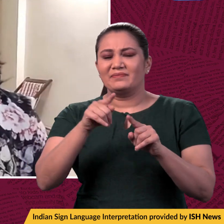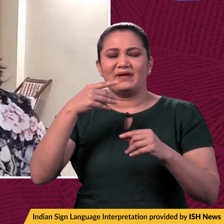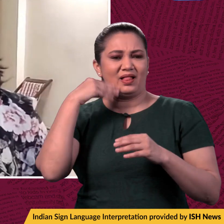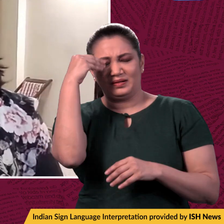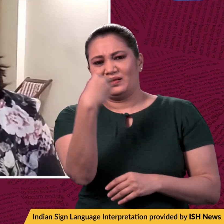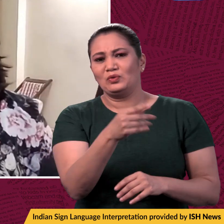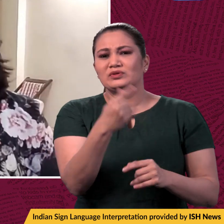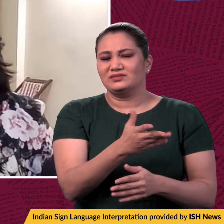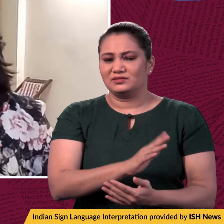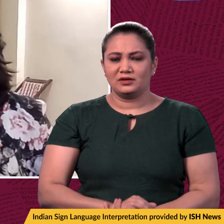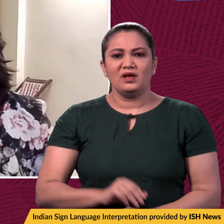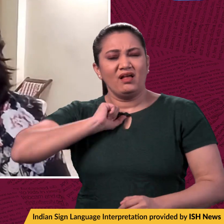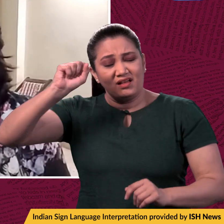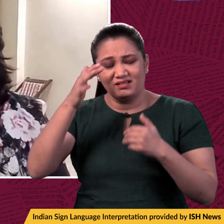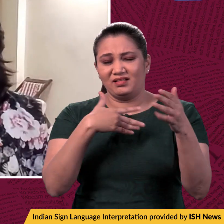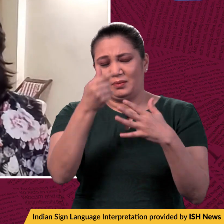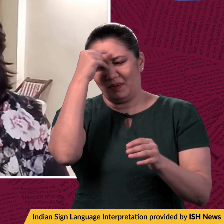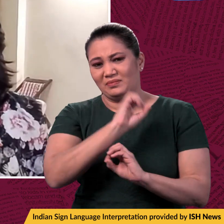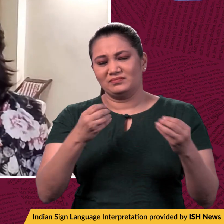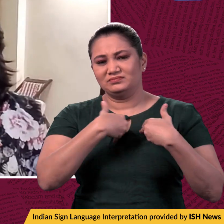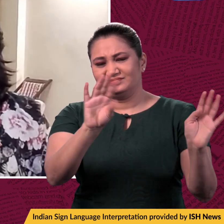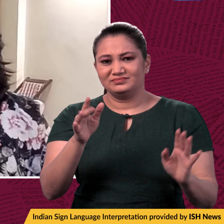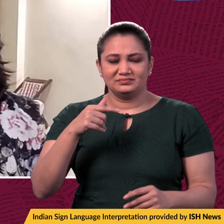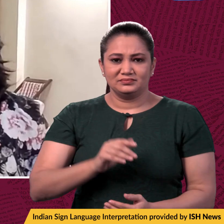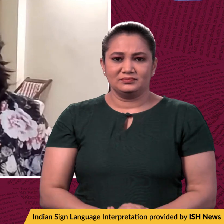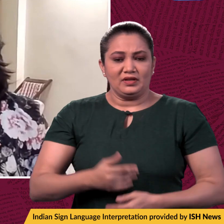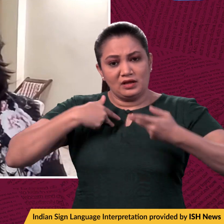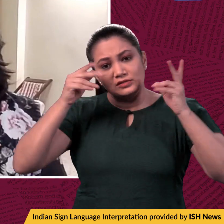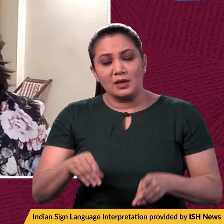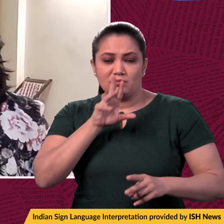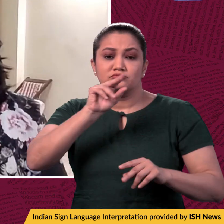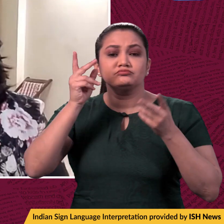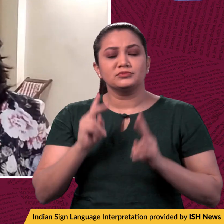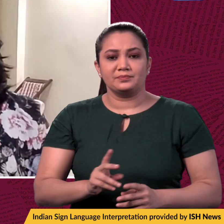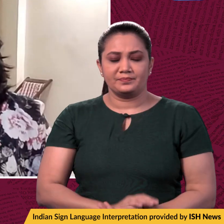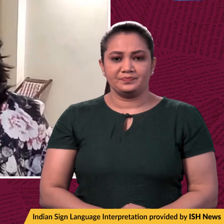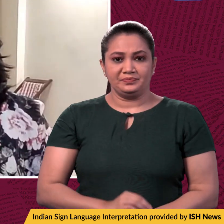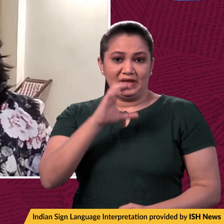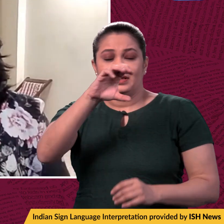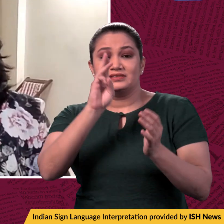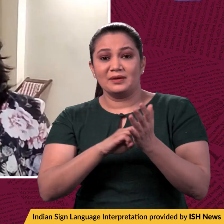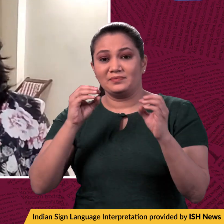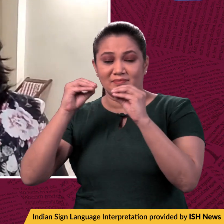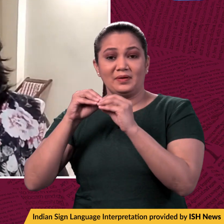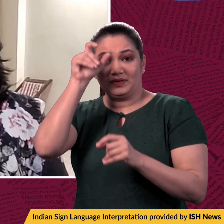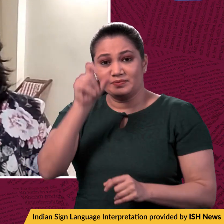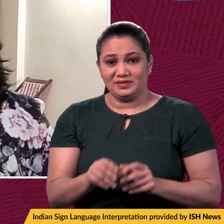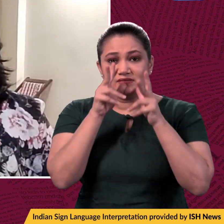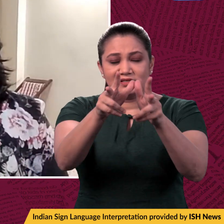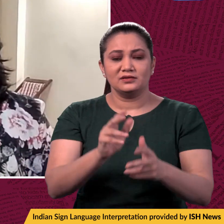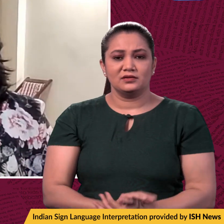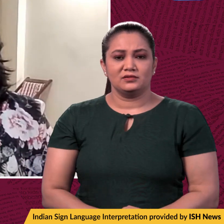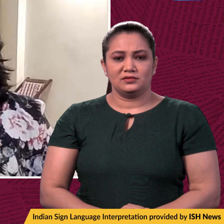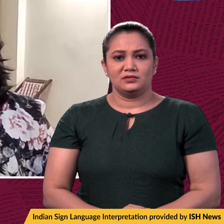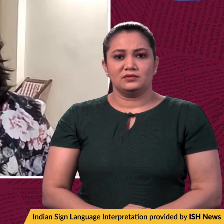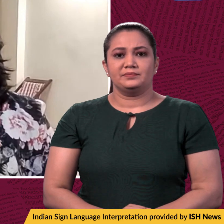said on Thursday, and I quote, let them protest, I won't budge, end quote. Now, Chief Minister Basamraj